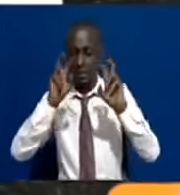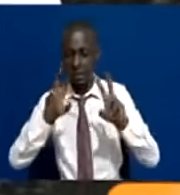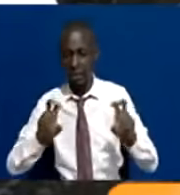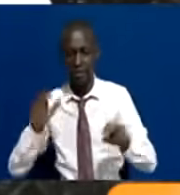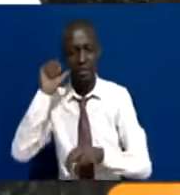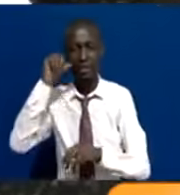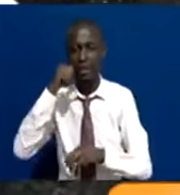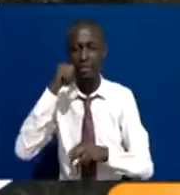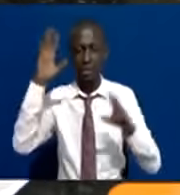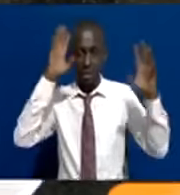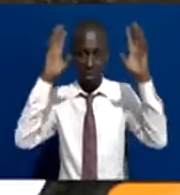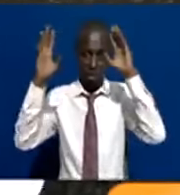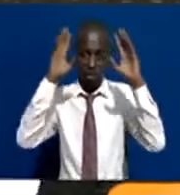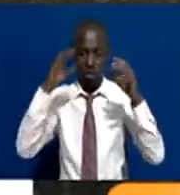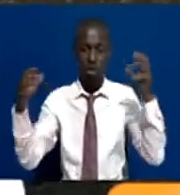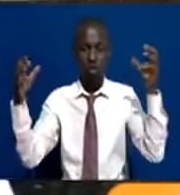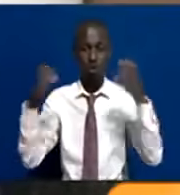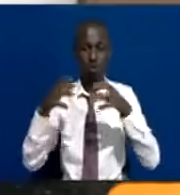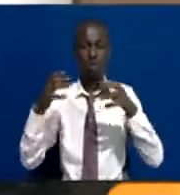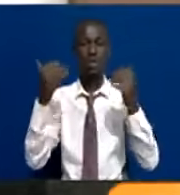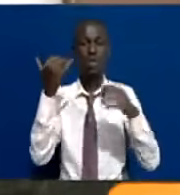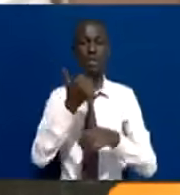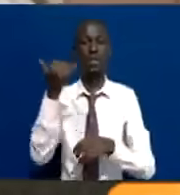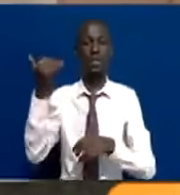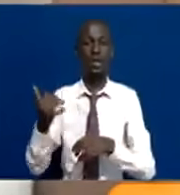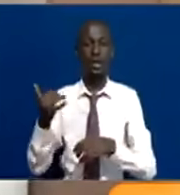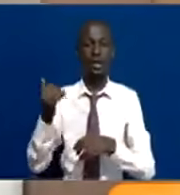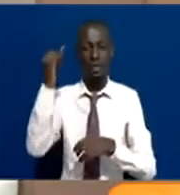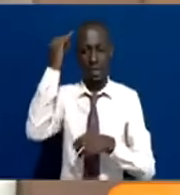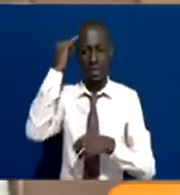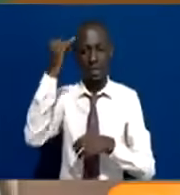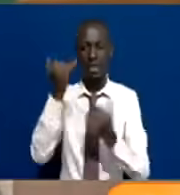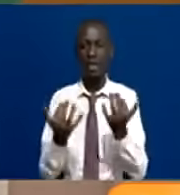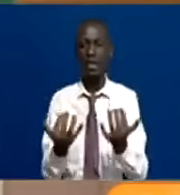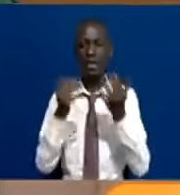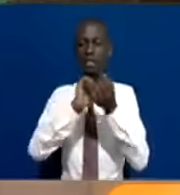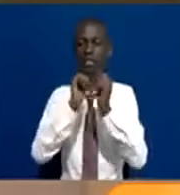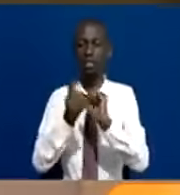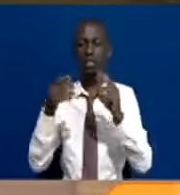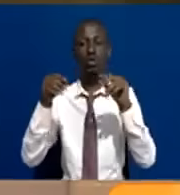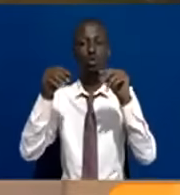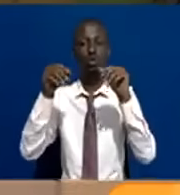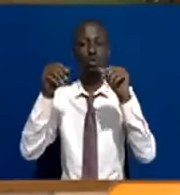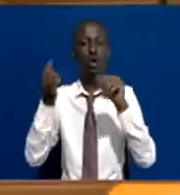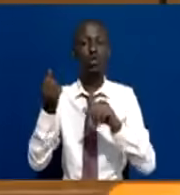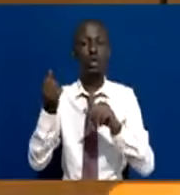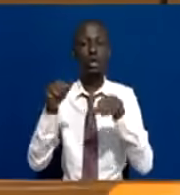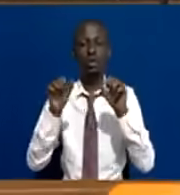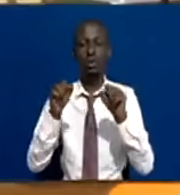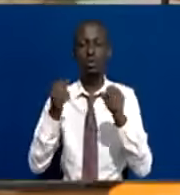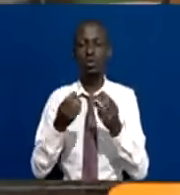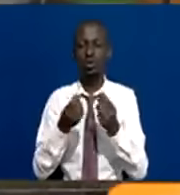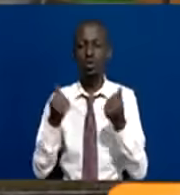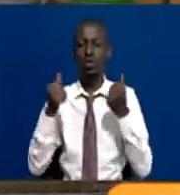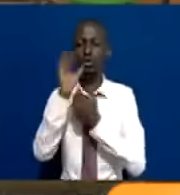young innovators, converting grass to edible flour is part of their contribution to society in addressing food security challenges in the